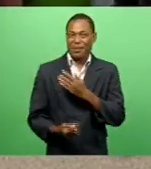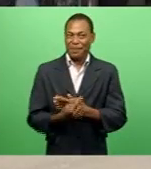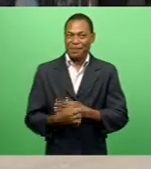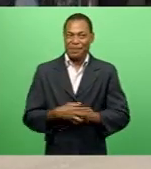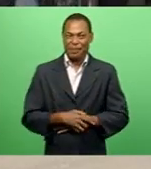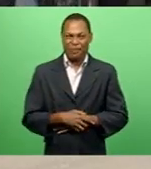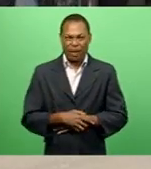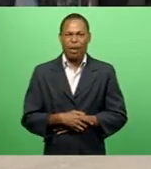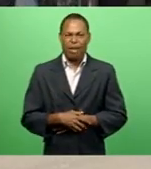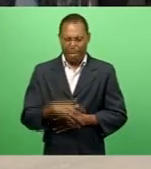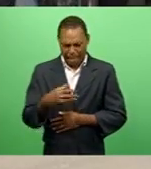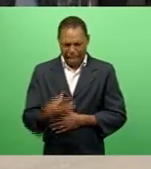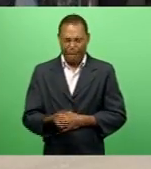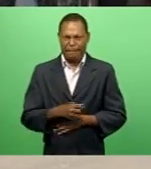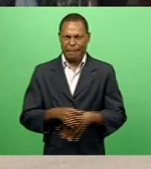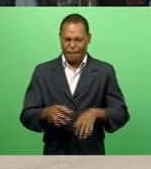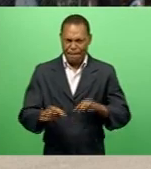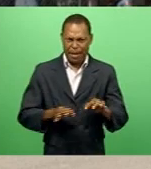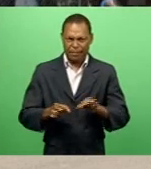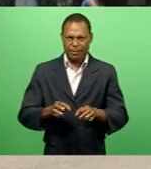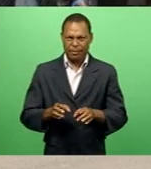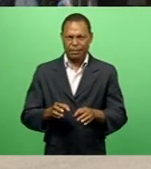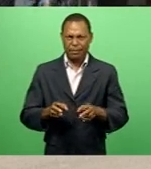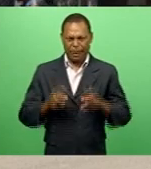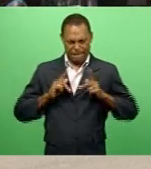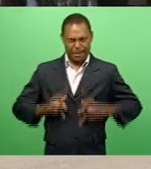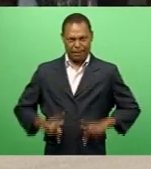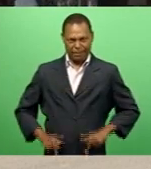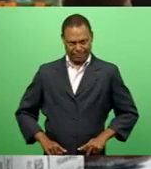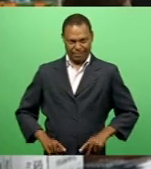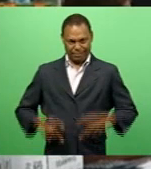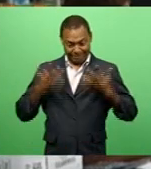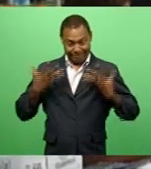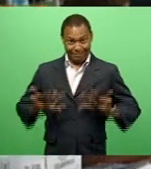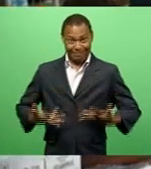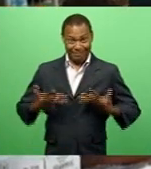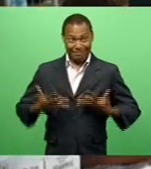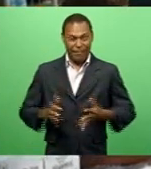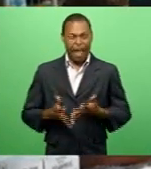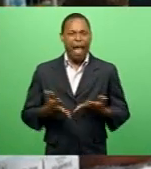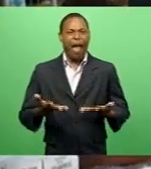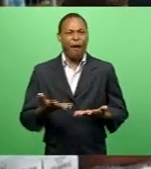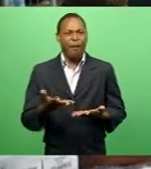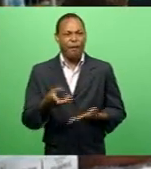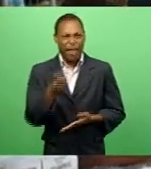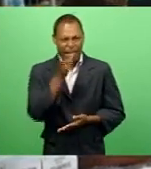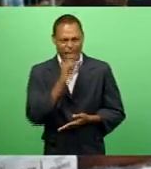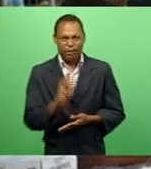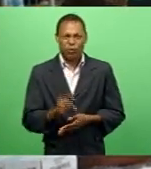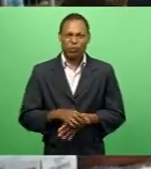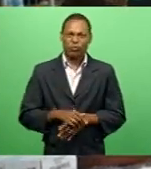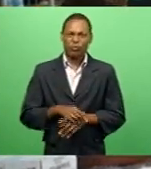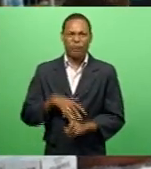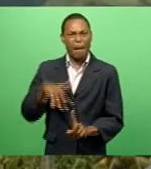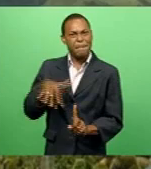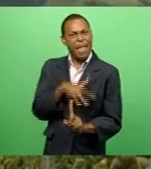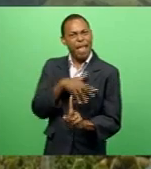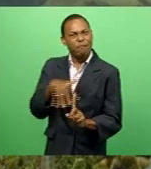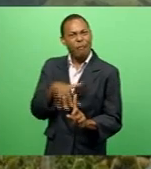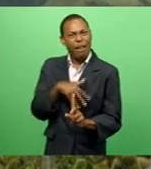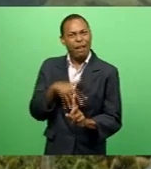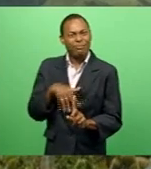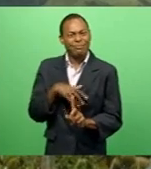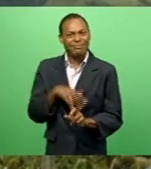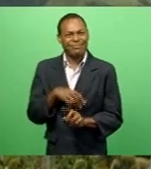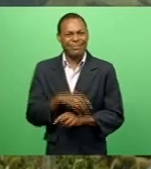something far beyond your physical appearance, your family capabilities, your background. That takes me all